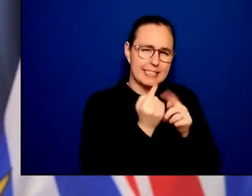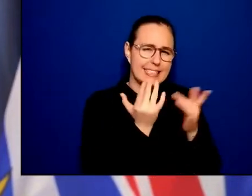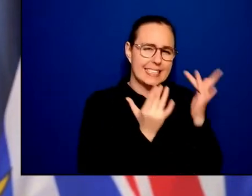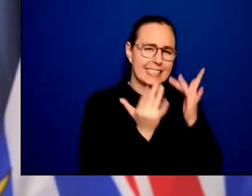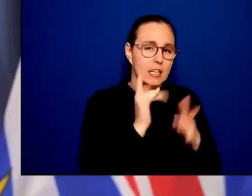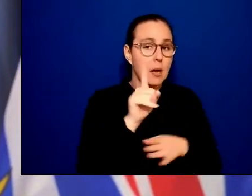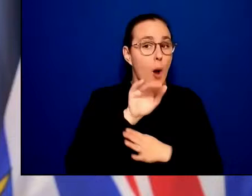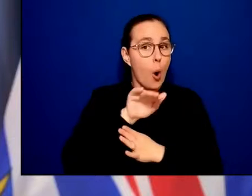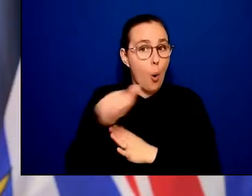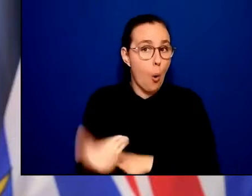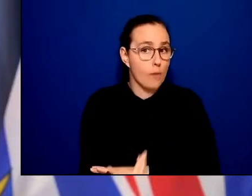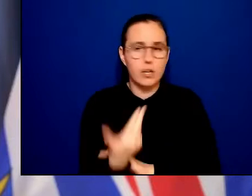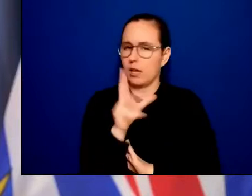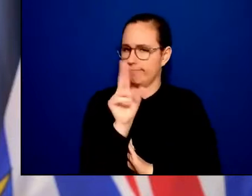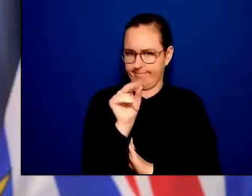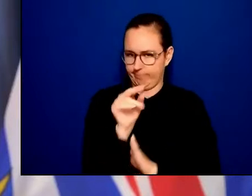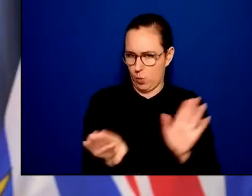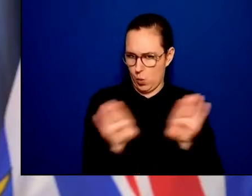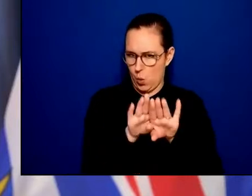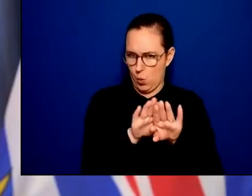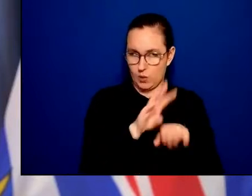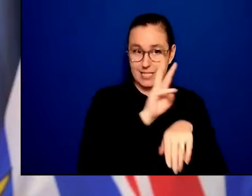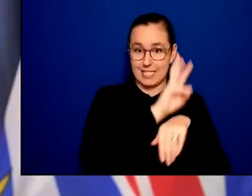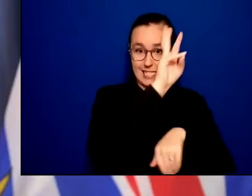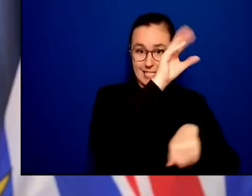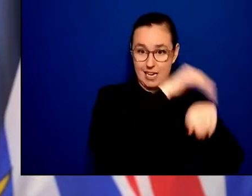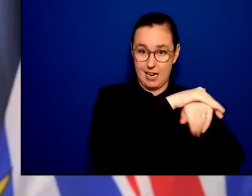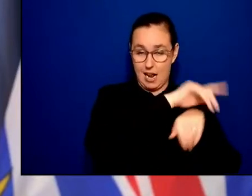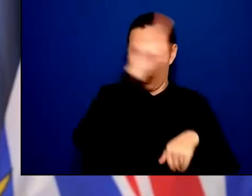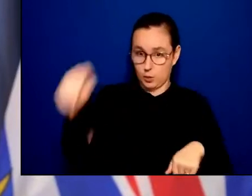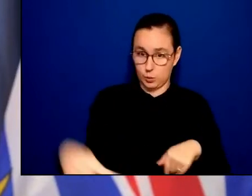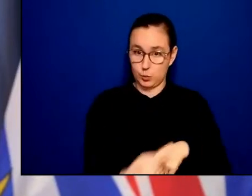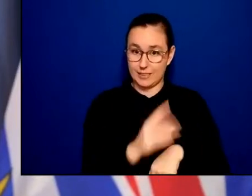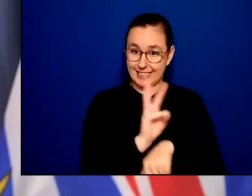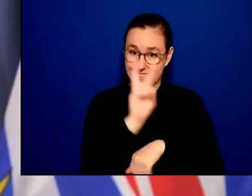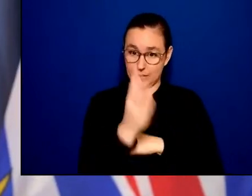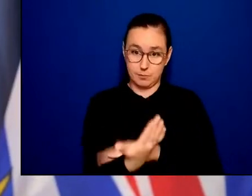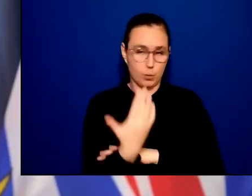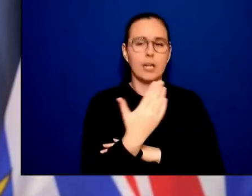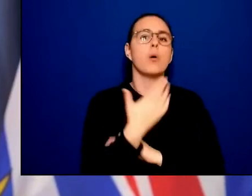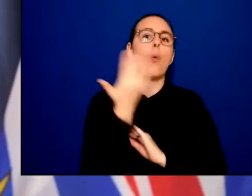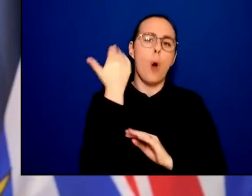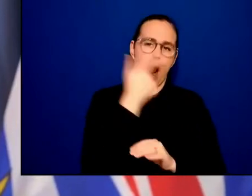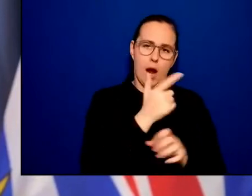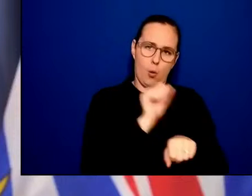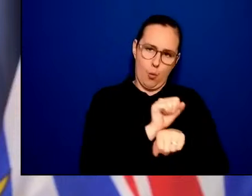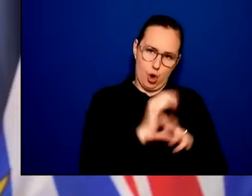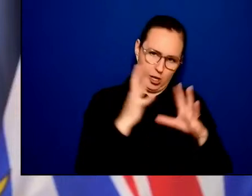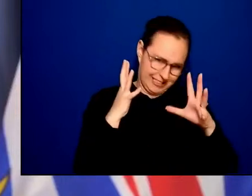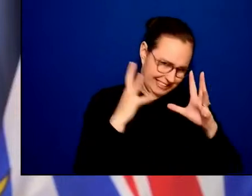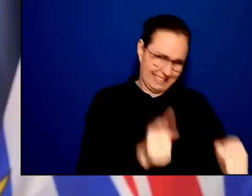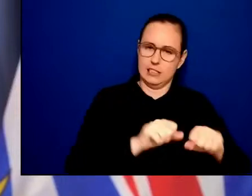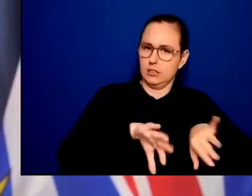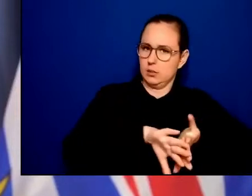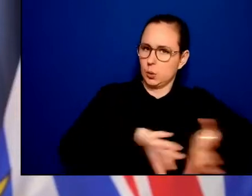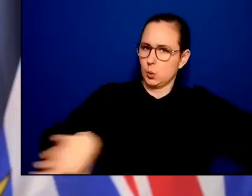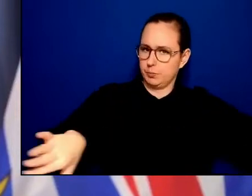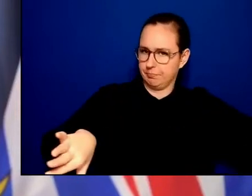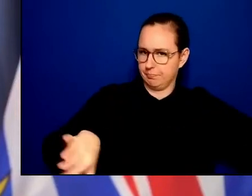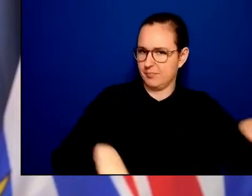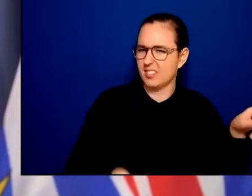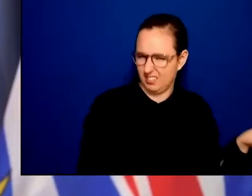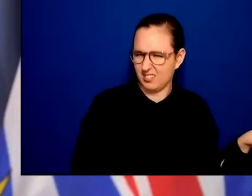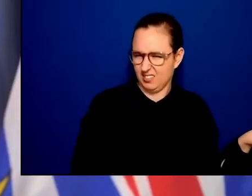that crews can get in there and clear off much more debris from the highway and continue to improve